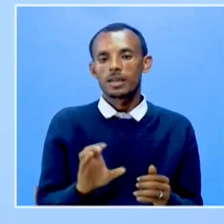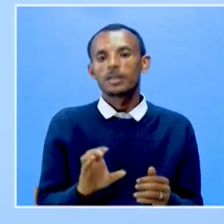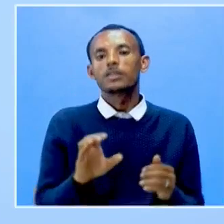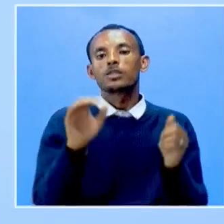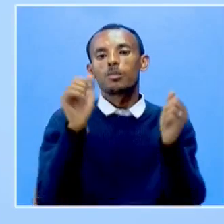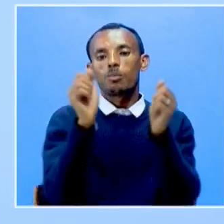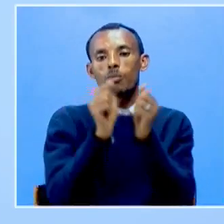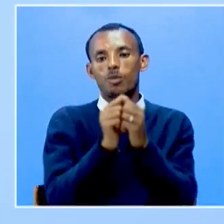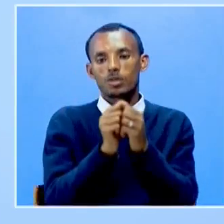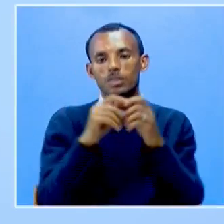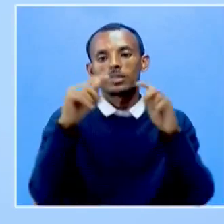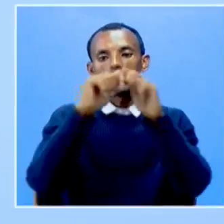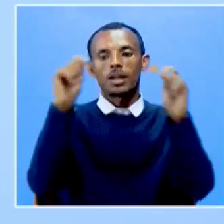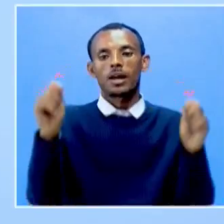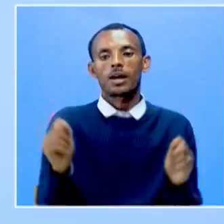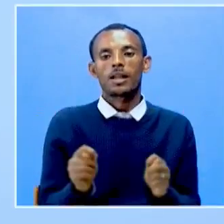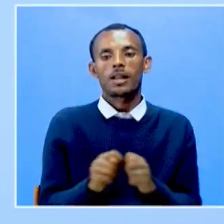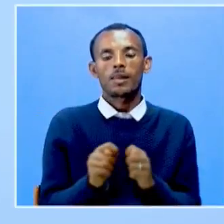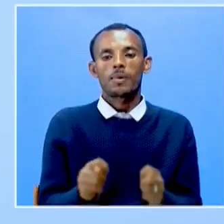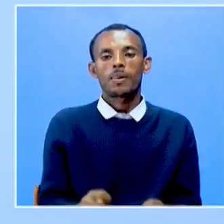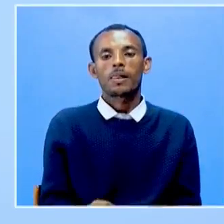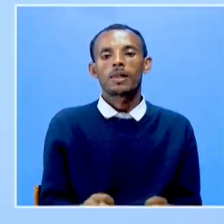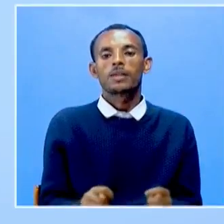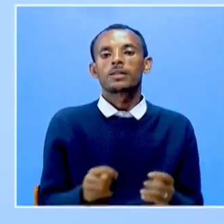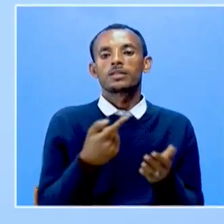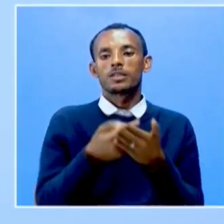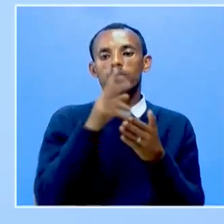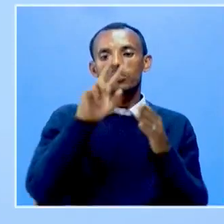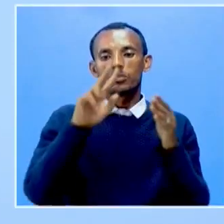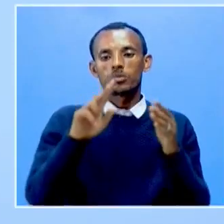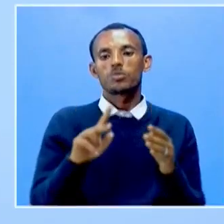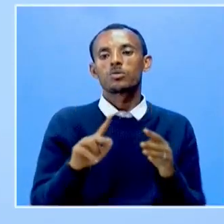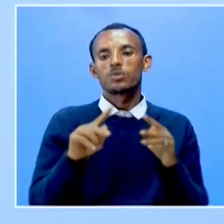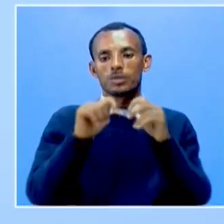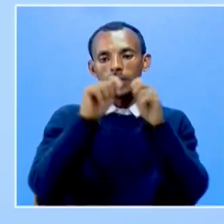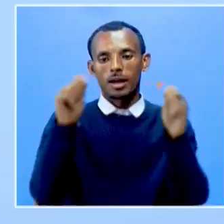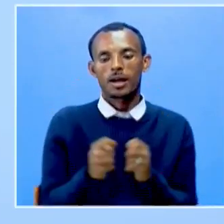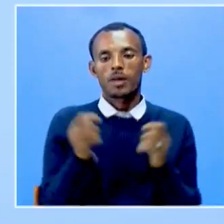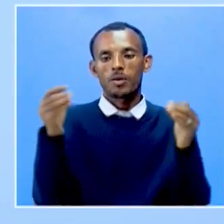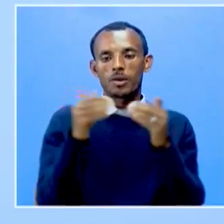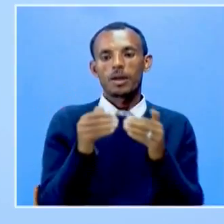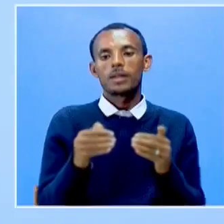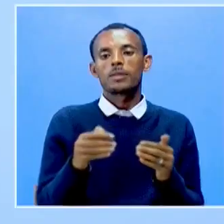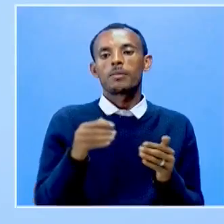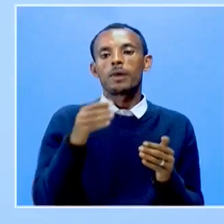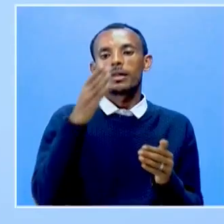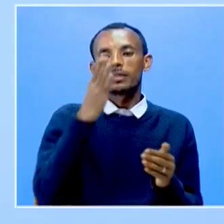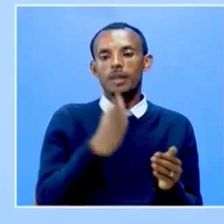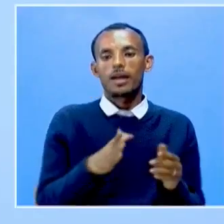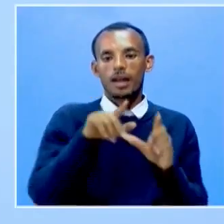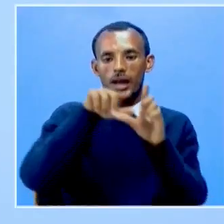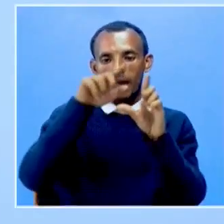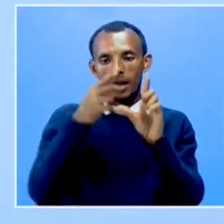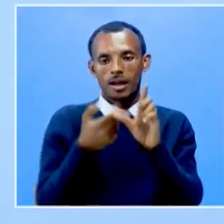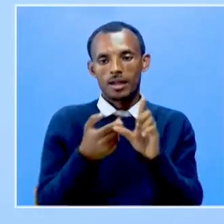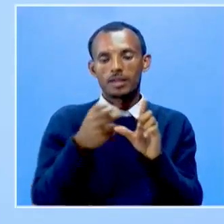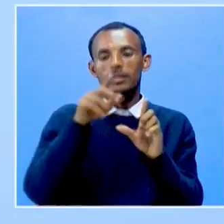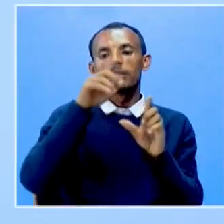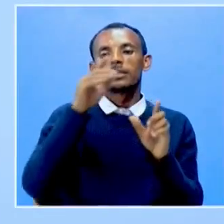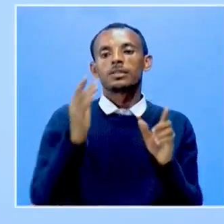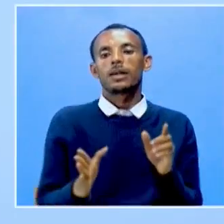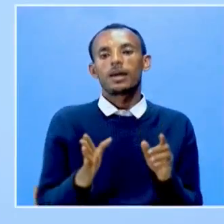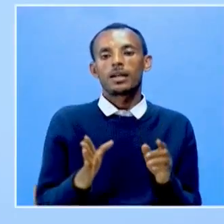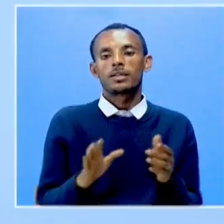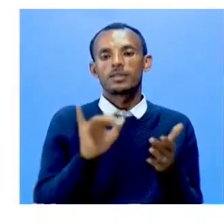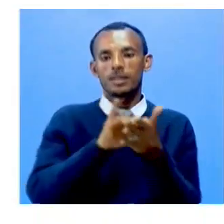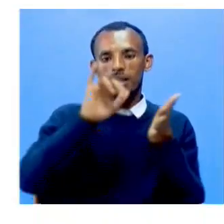two triangles are congruent by side angle side theorem. That means